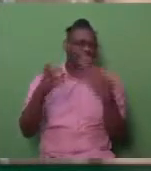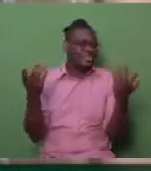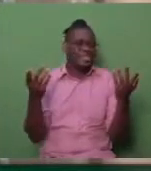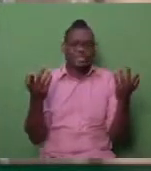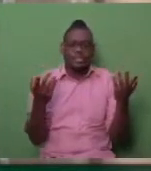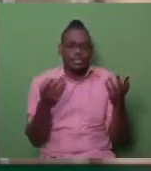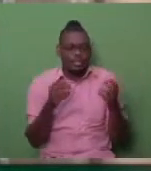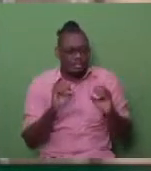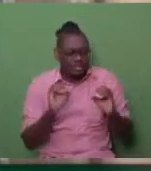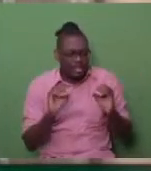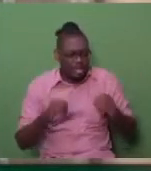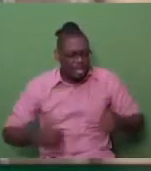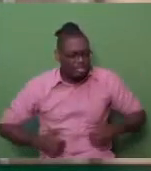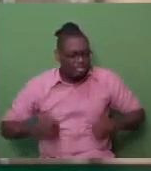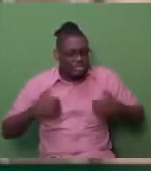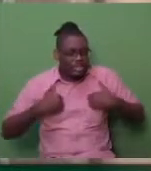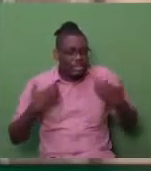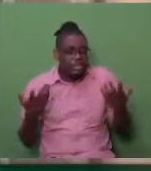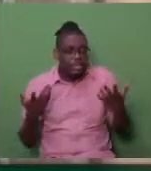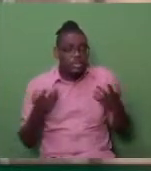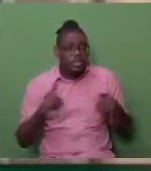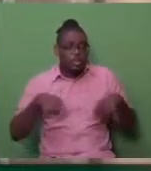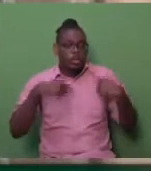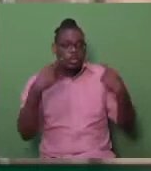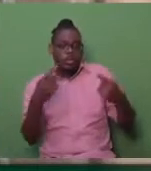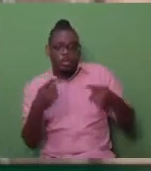And that's how we went up on the website.